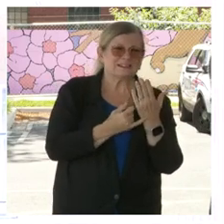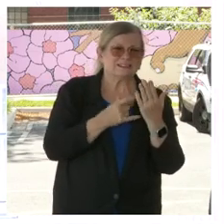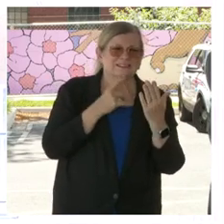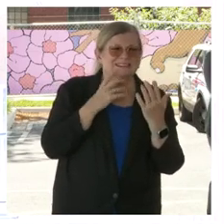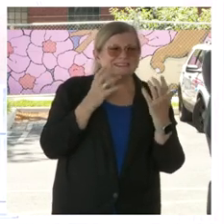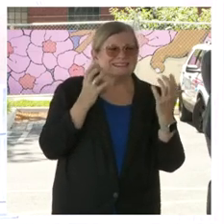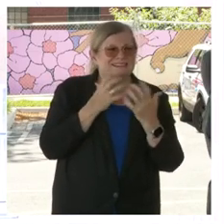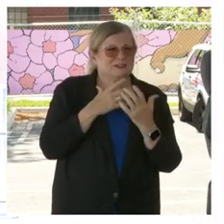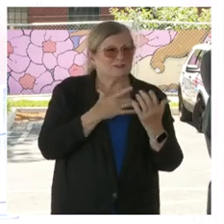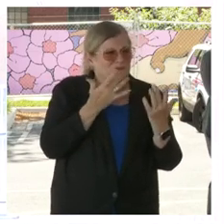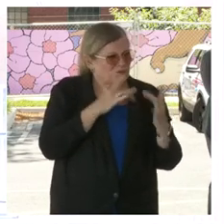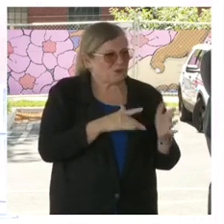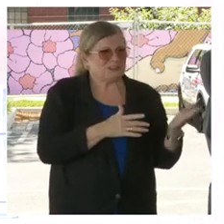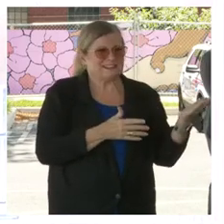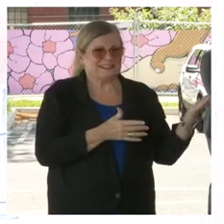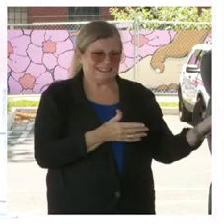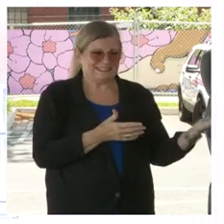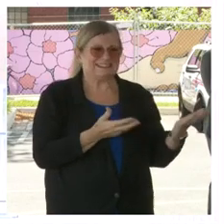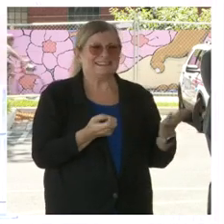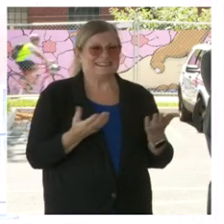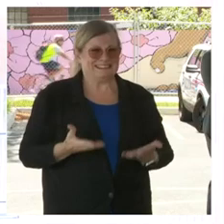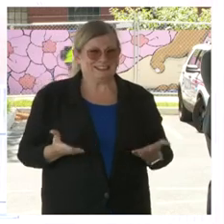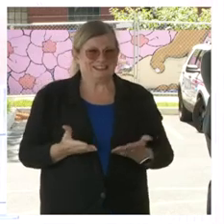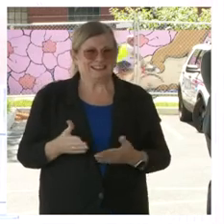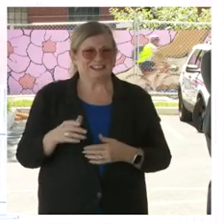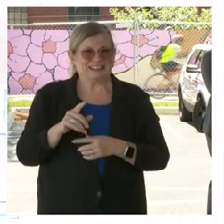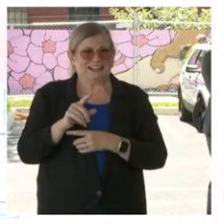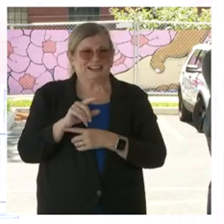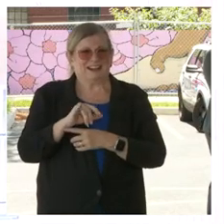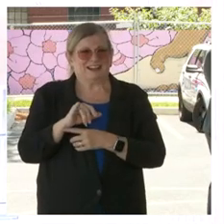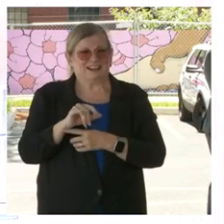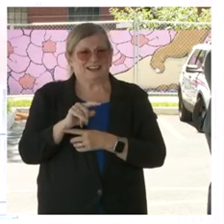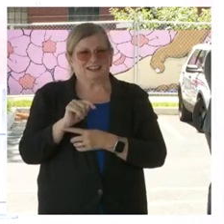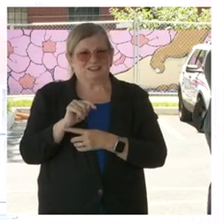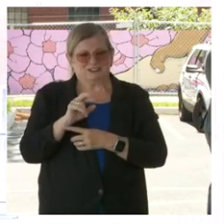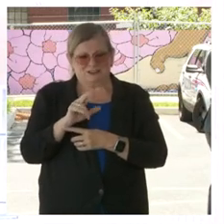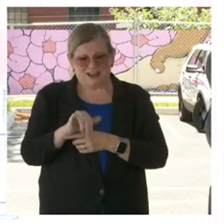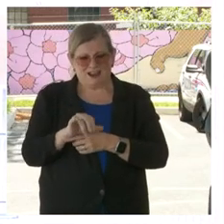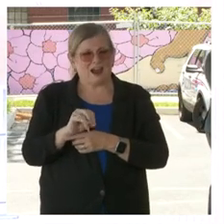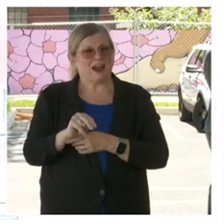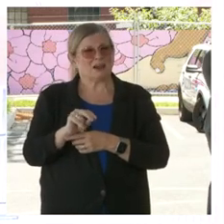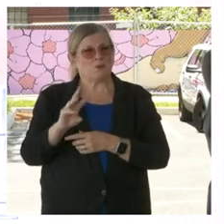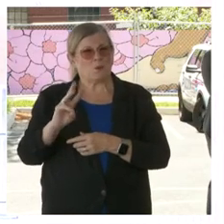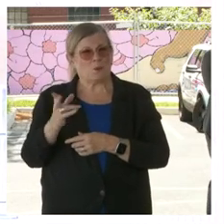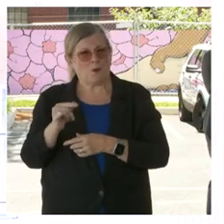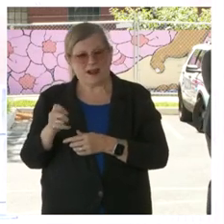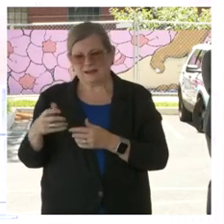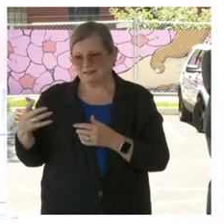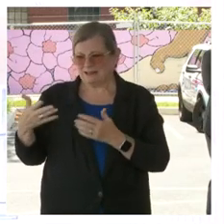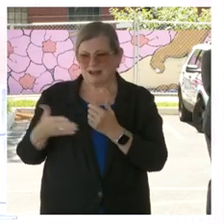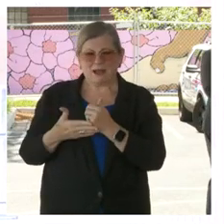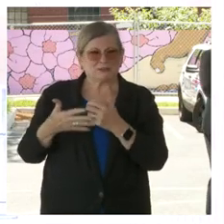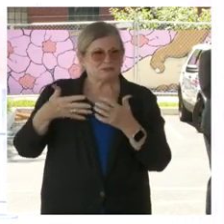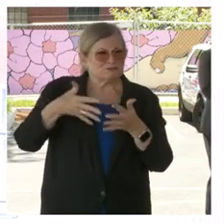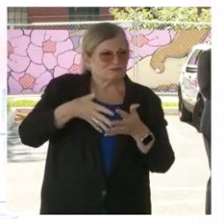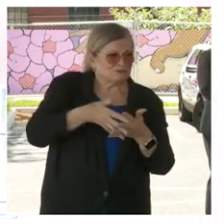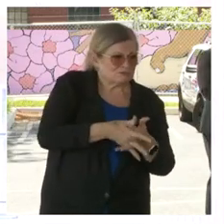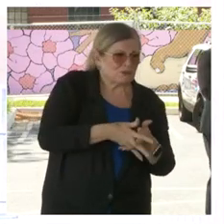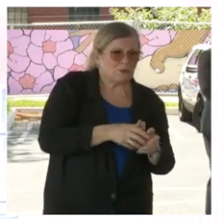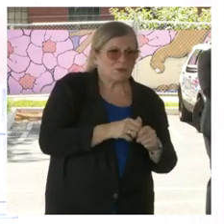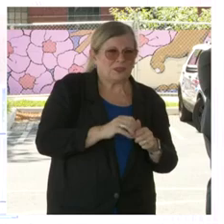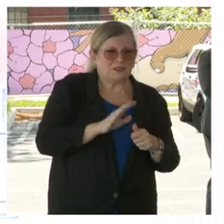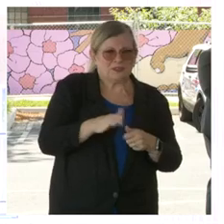and Councilmember Trayon White who's still rooted in this community and capable of playing a part in taking this community to some of the greatest heights that we're going to